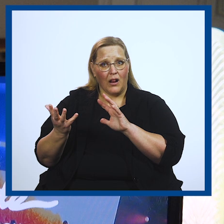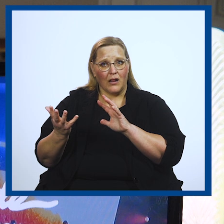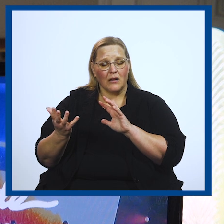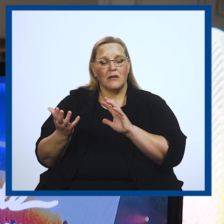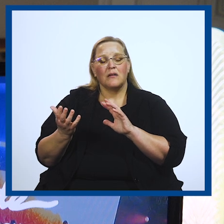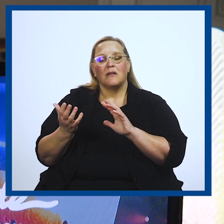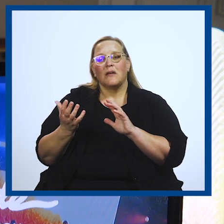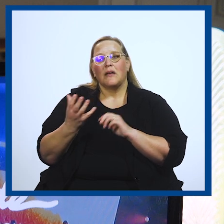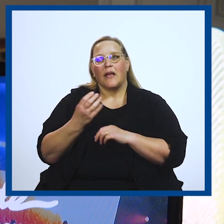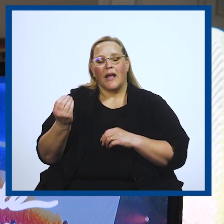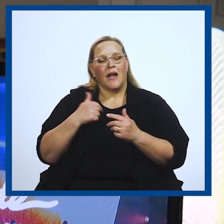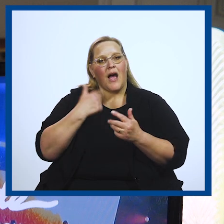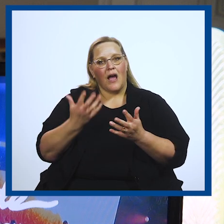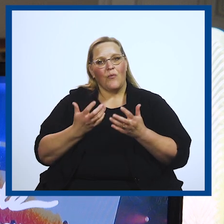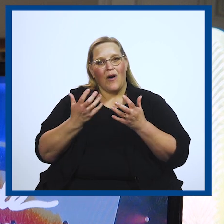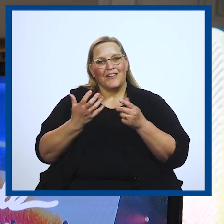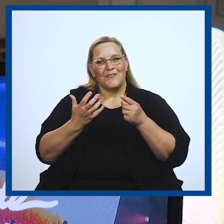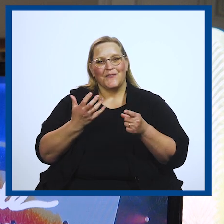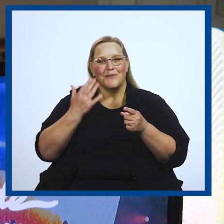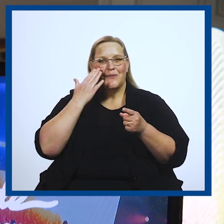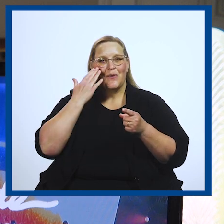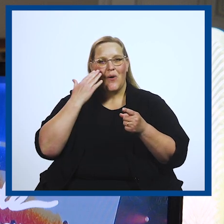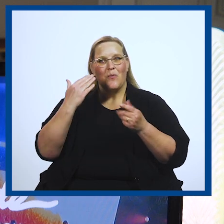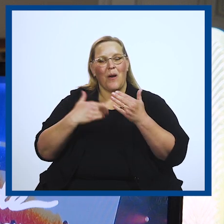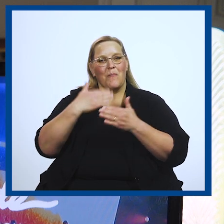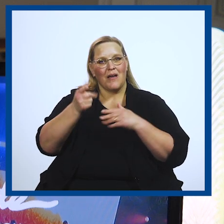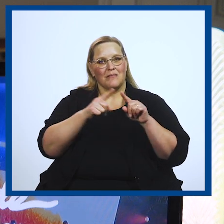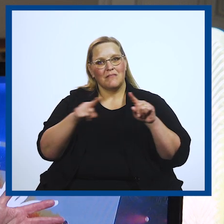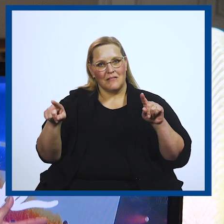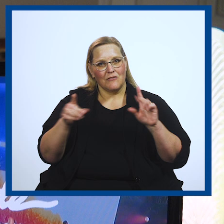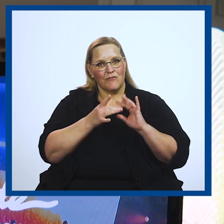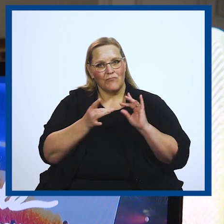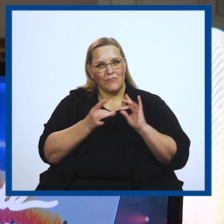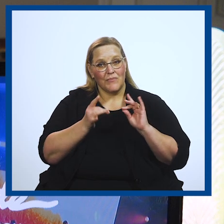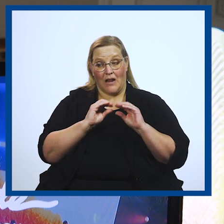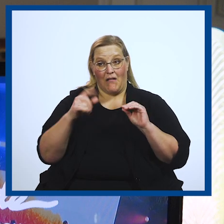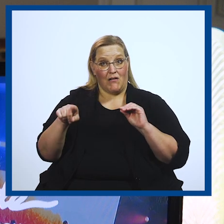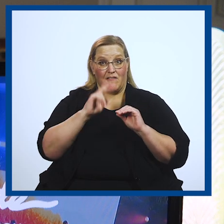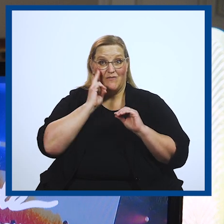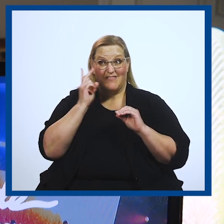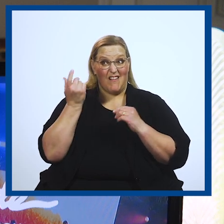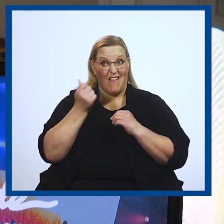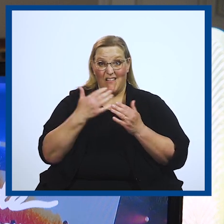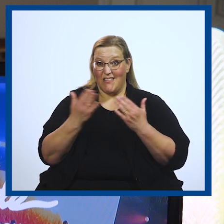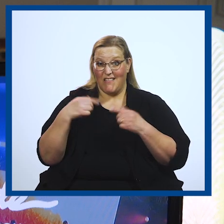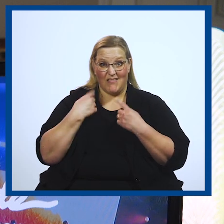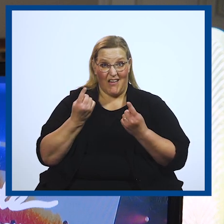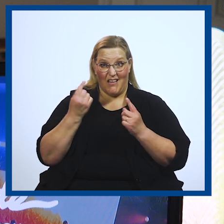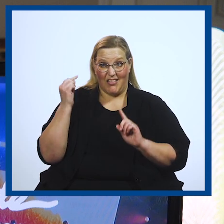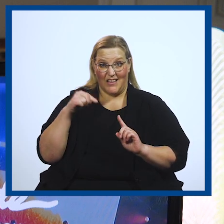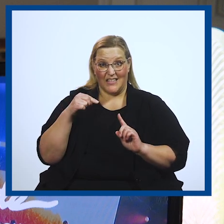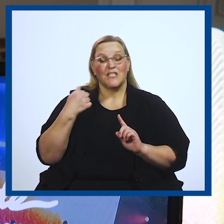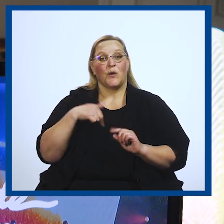way. And I want to give you what our next message series is going to be. None of us have faced anything like this in a generation, which means we are about